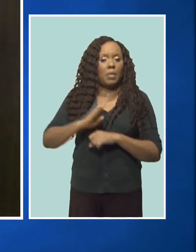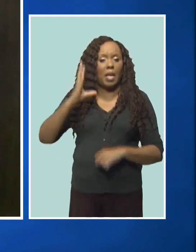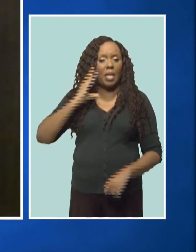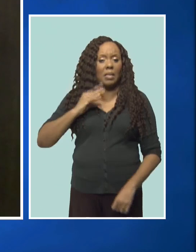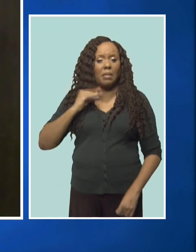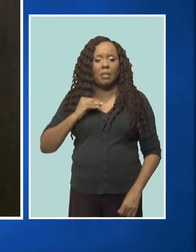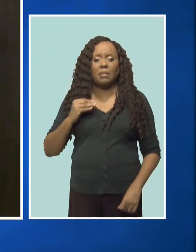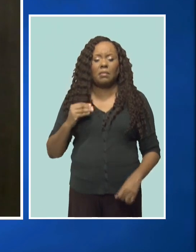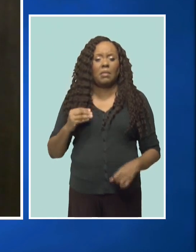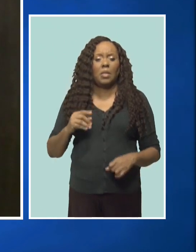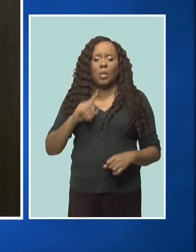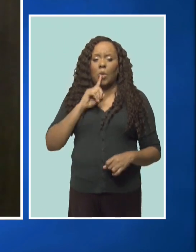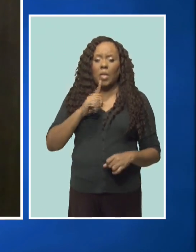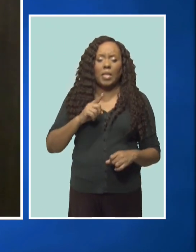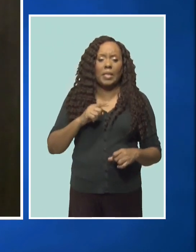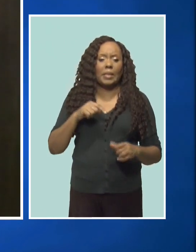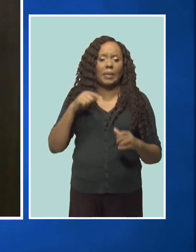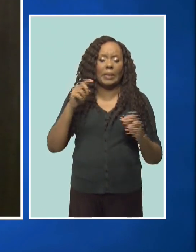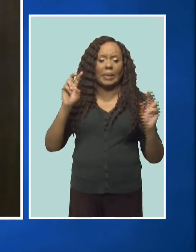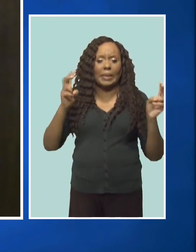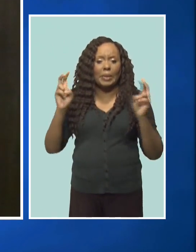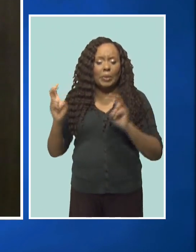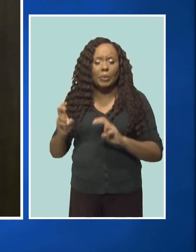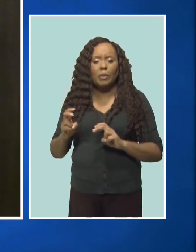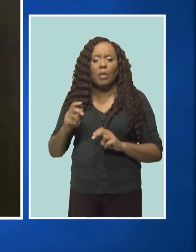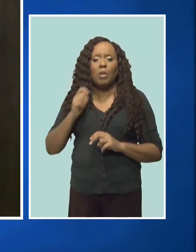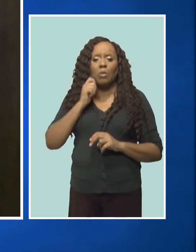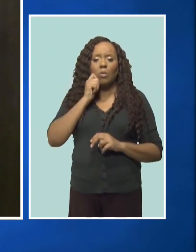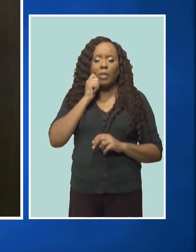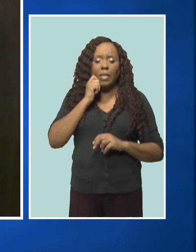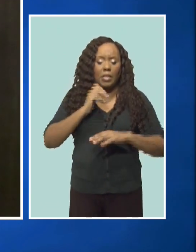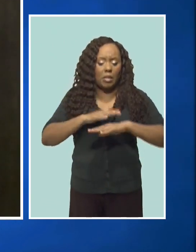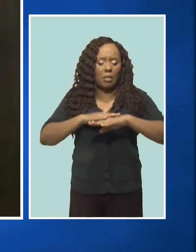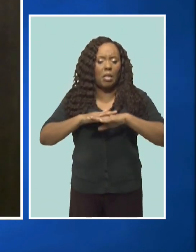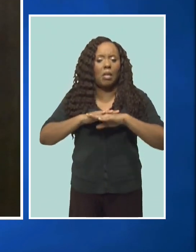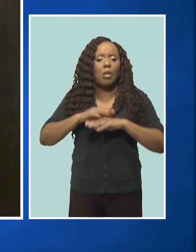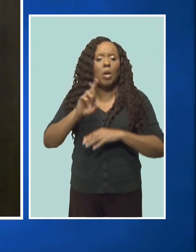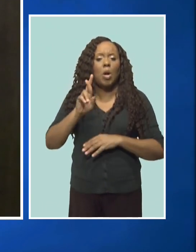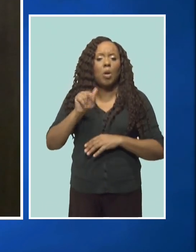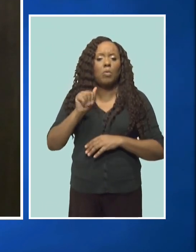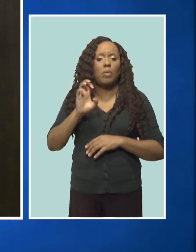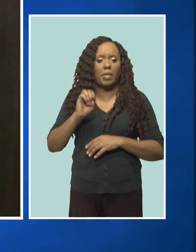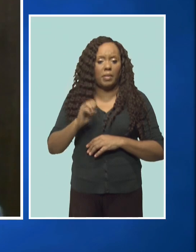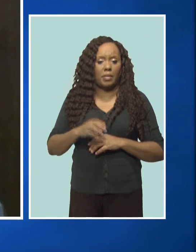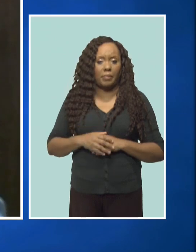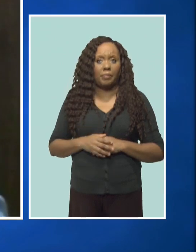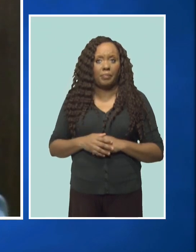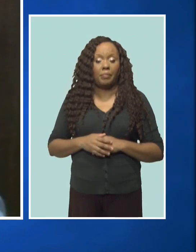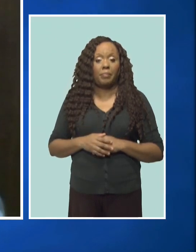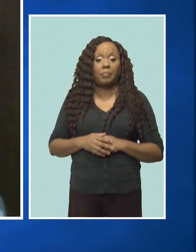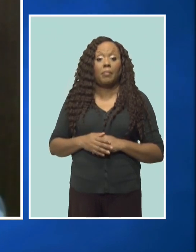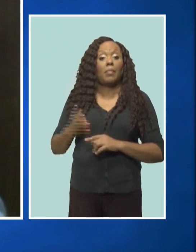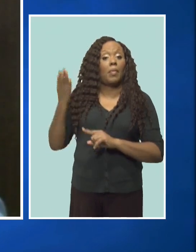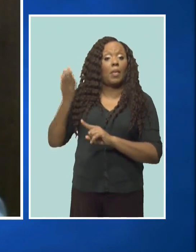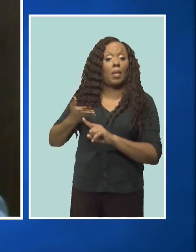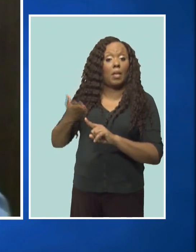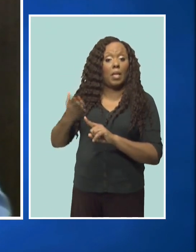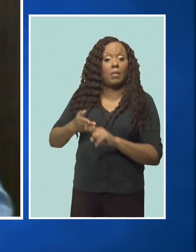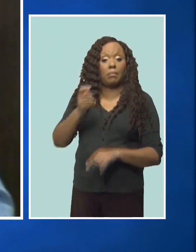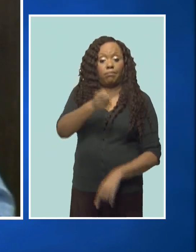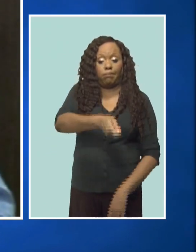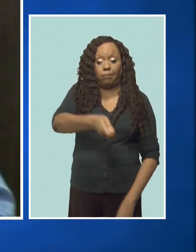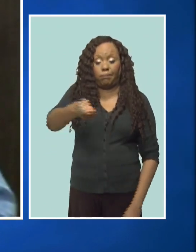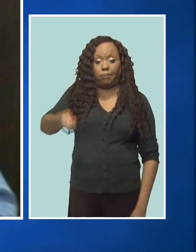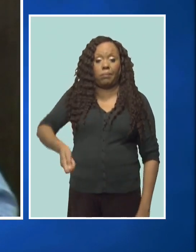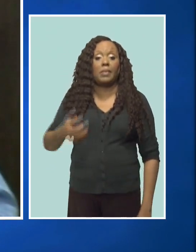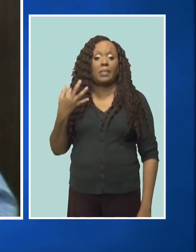racial issues. Sir Keith was awarded the title of Knight of St. Andrew in 1987, but the Prime Minister believes the country owes